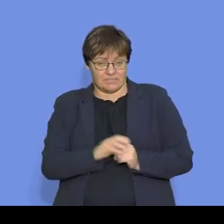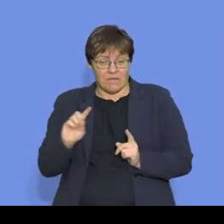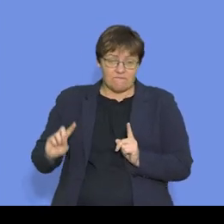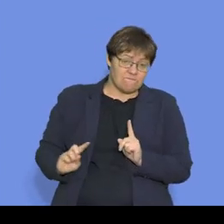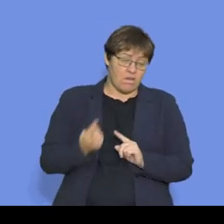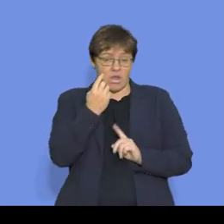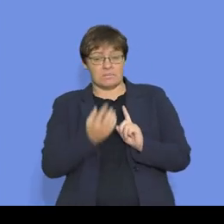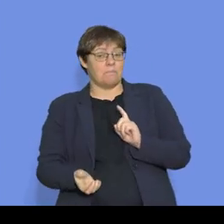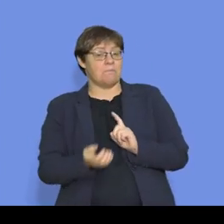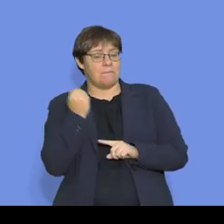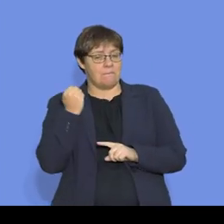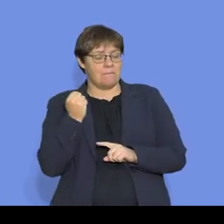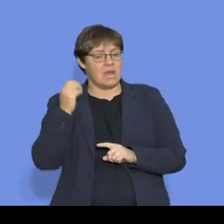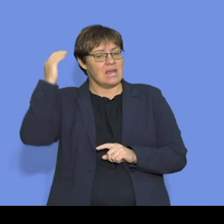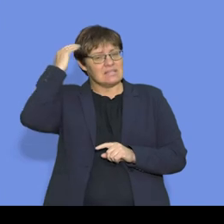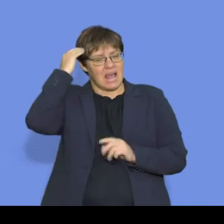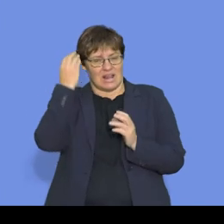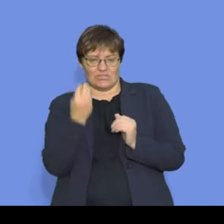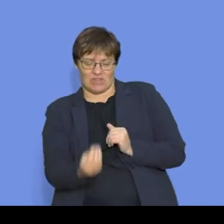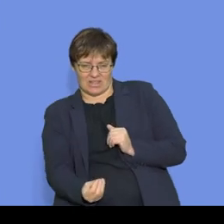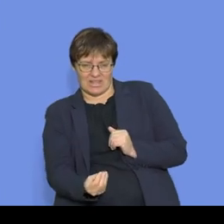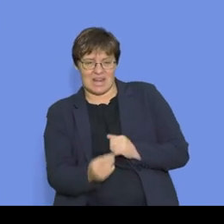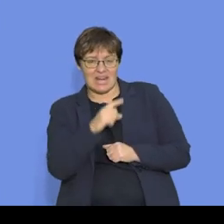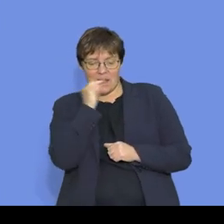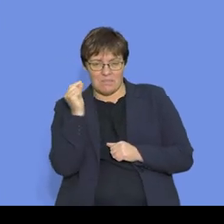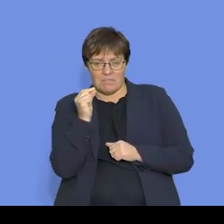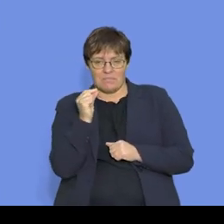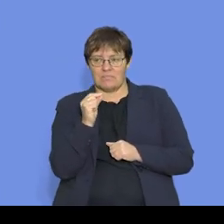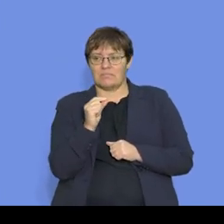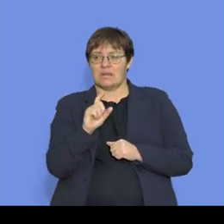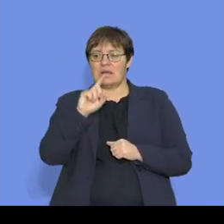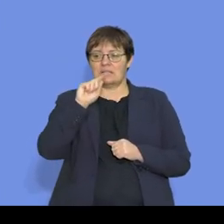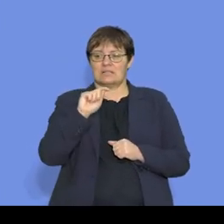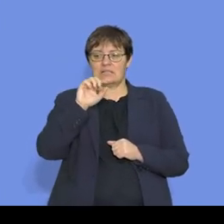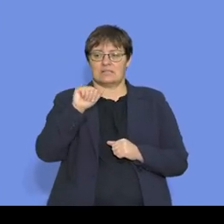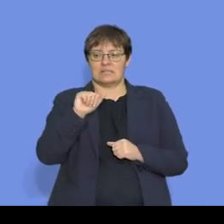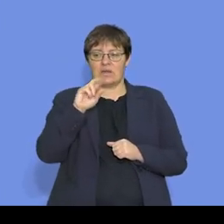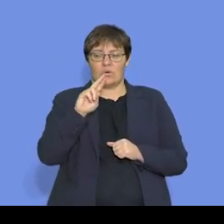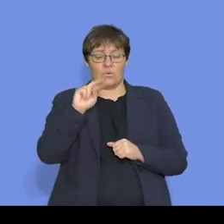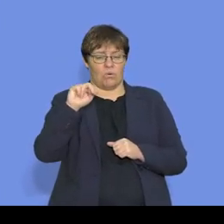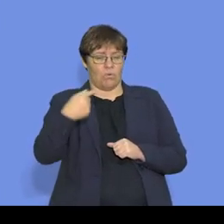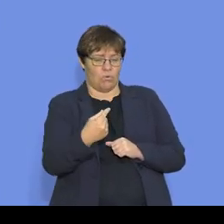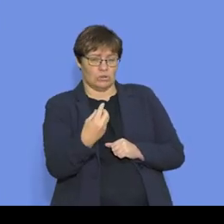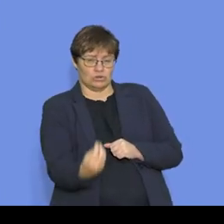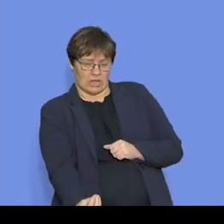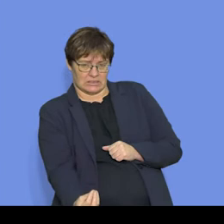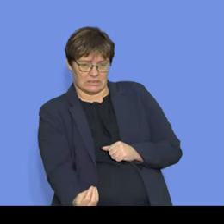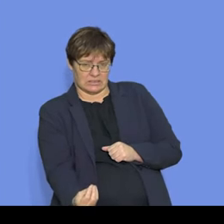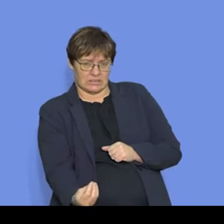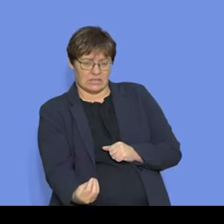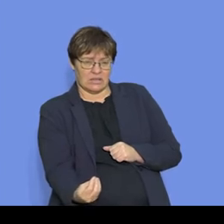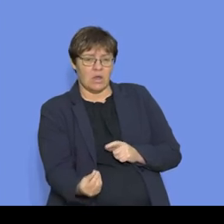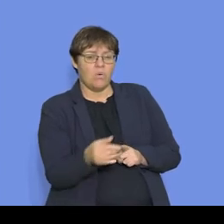these first discoveries was the skull of a child, which was called the Taung child, because it was